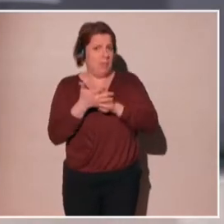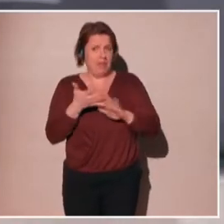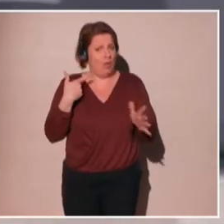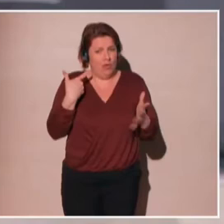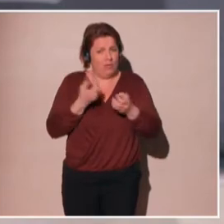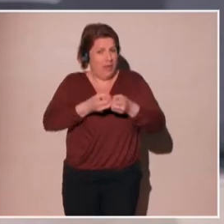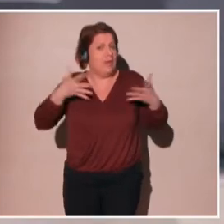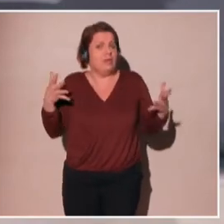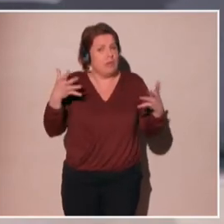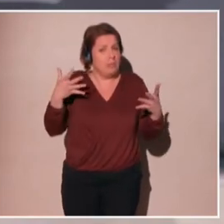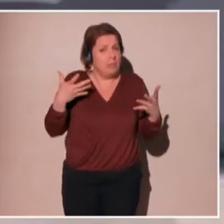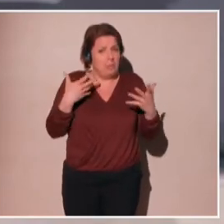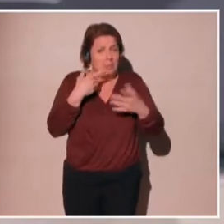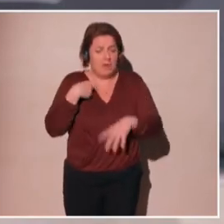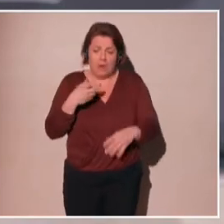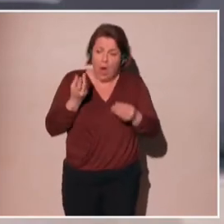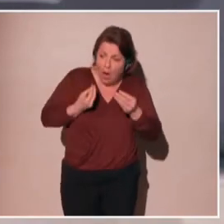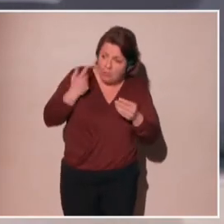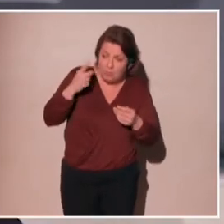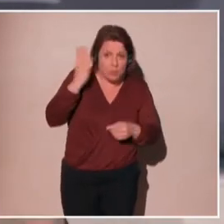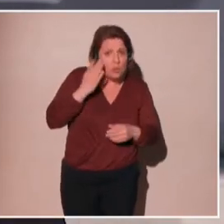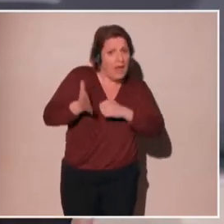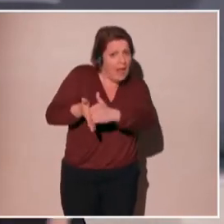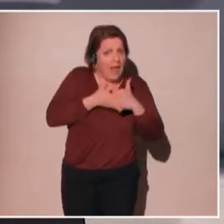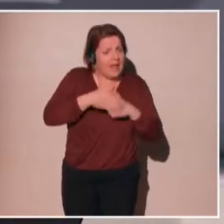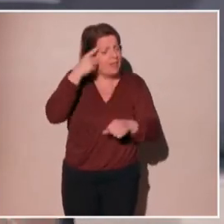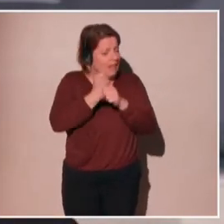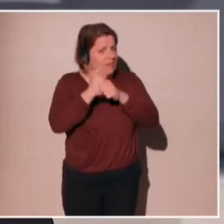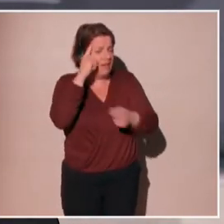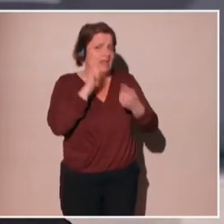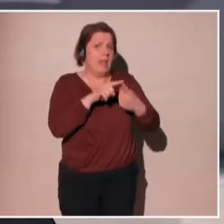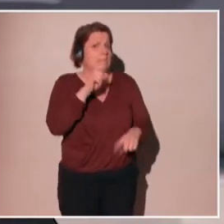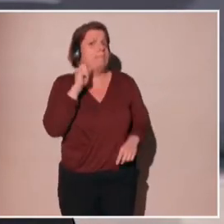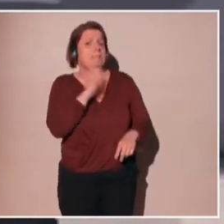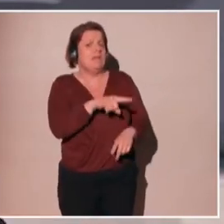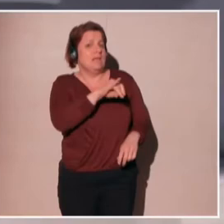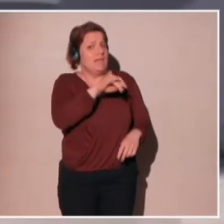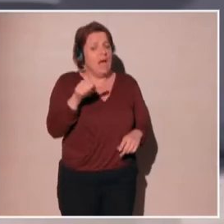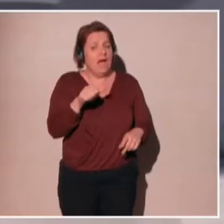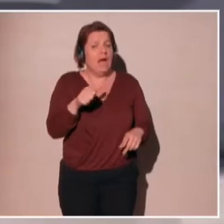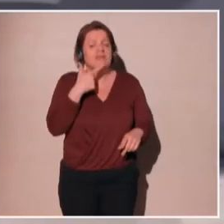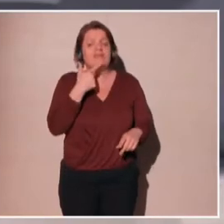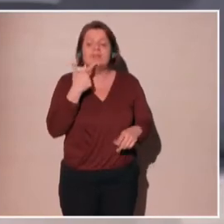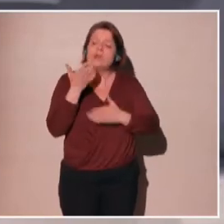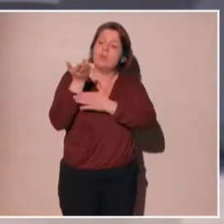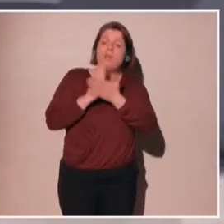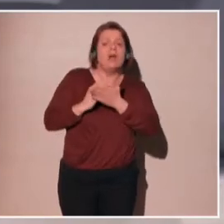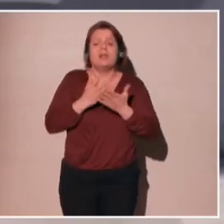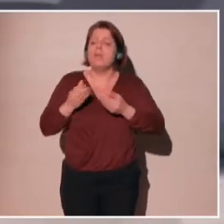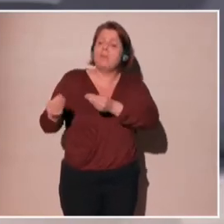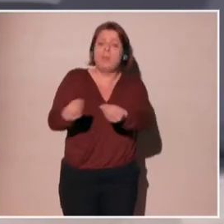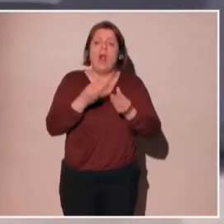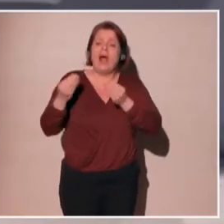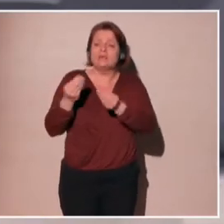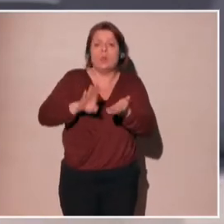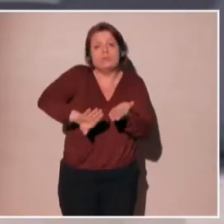and work around AI. So missing half of the population or a large portion of the population is not a